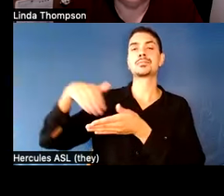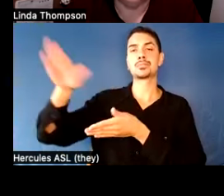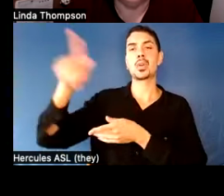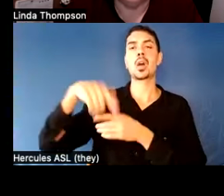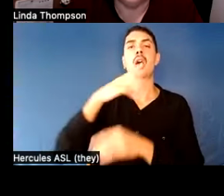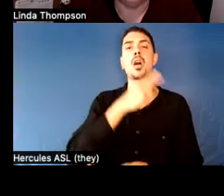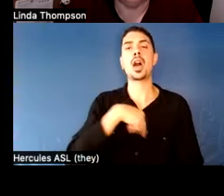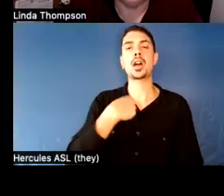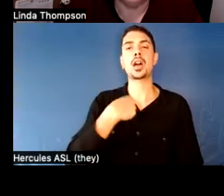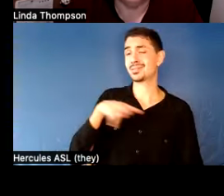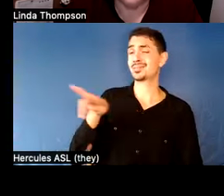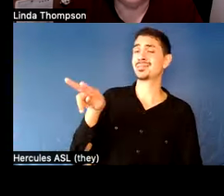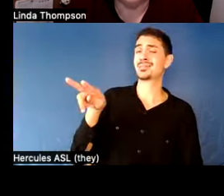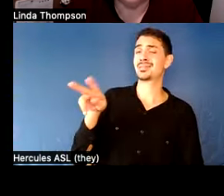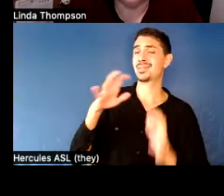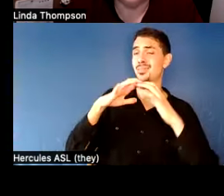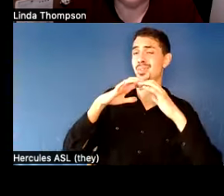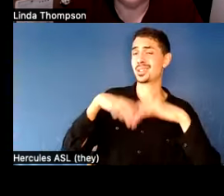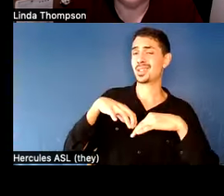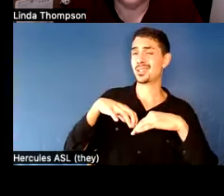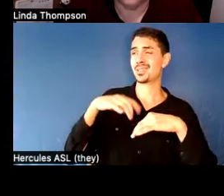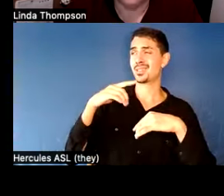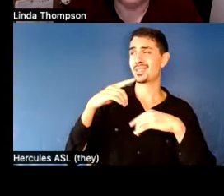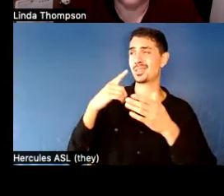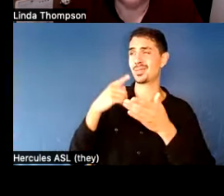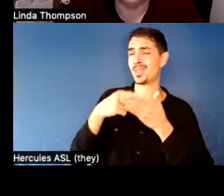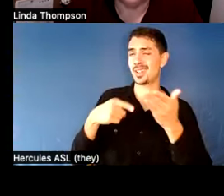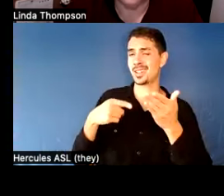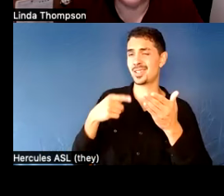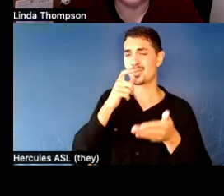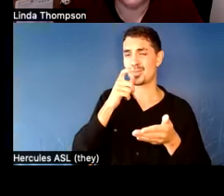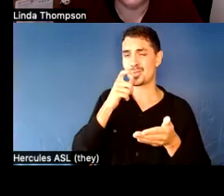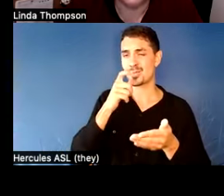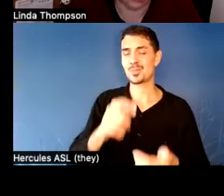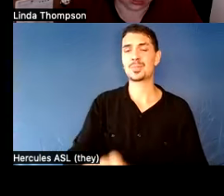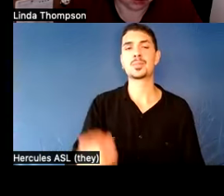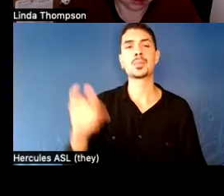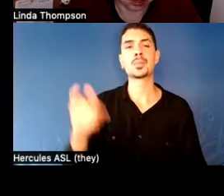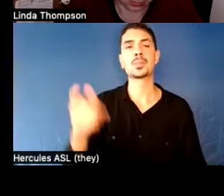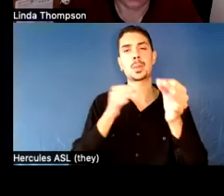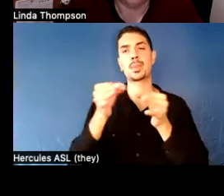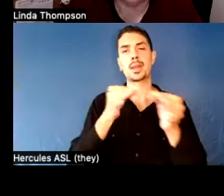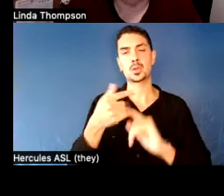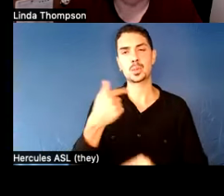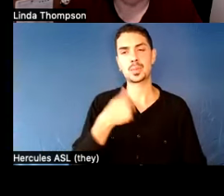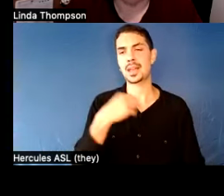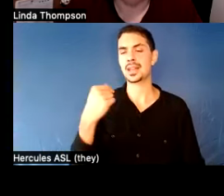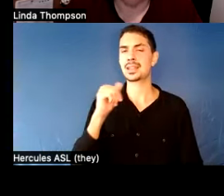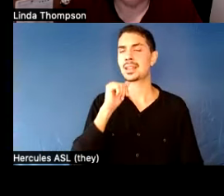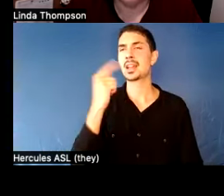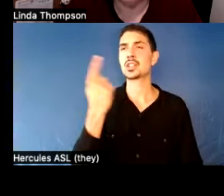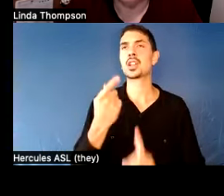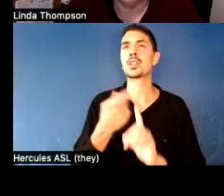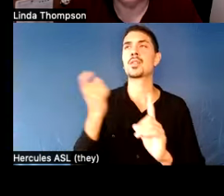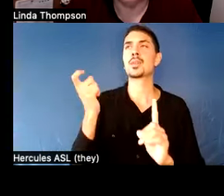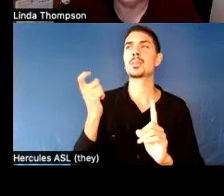like, when you break down, what happens to you? And they were trying to explain it to me. And it wasn't from a